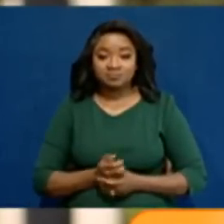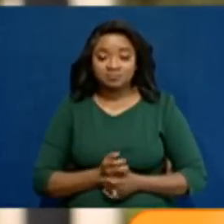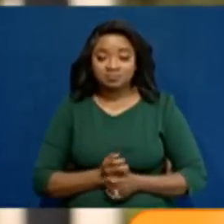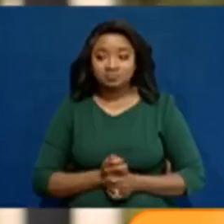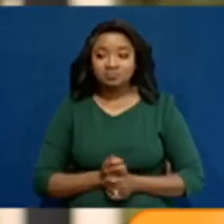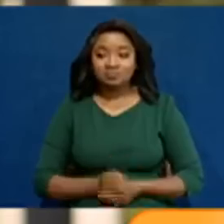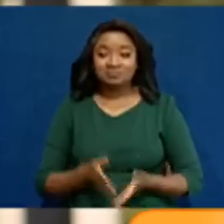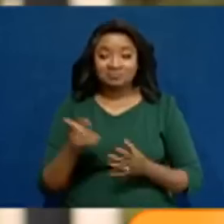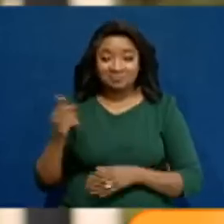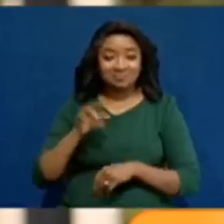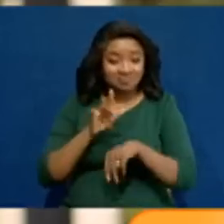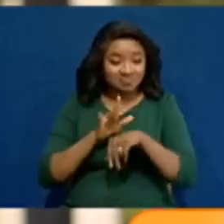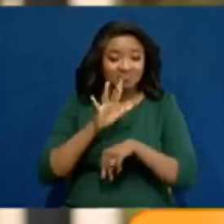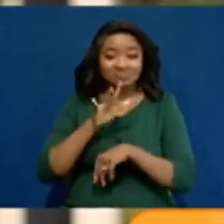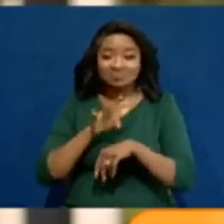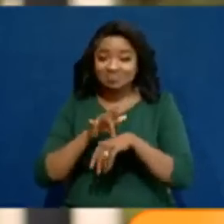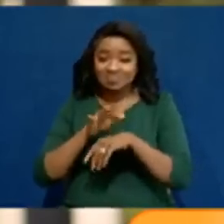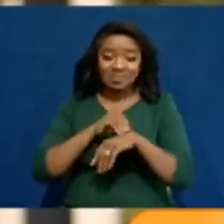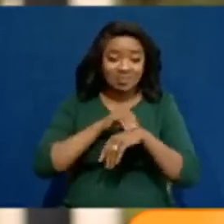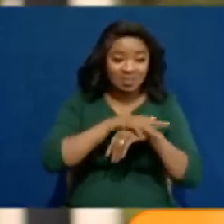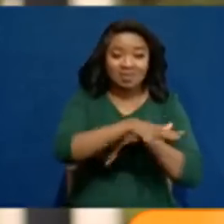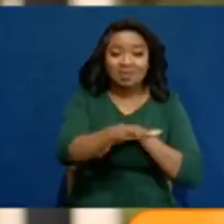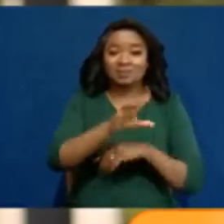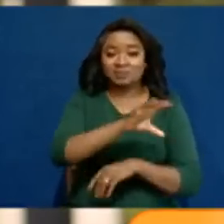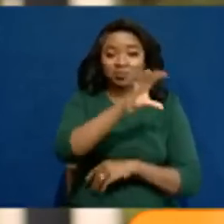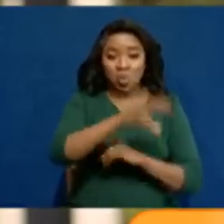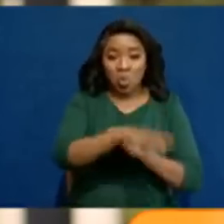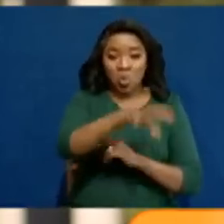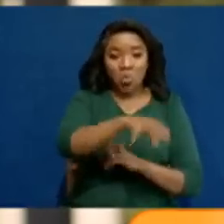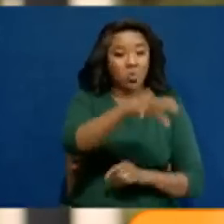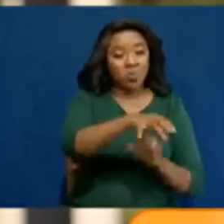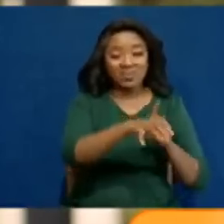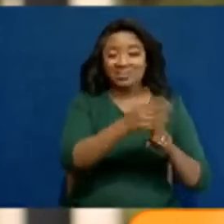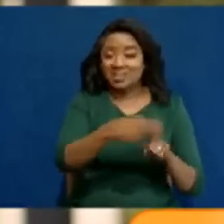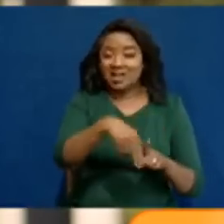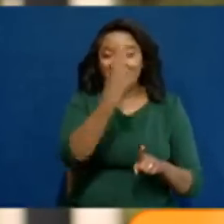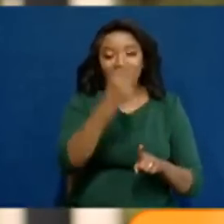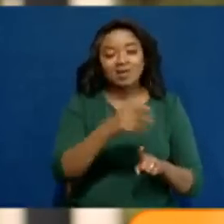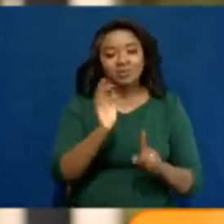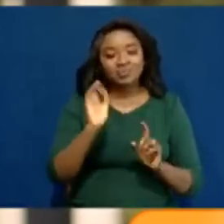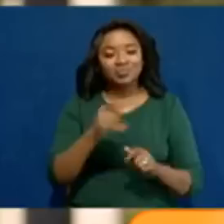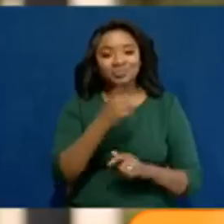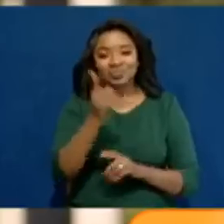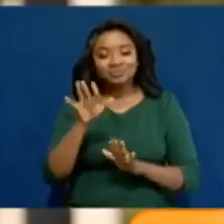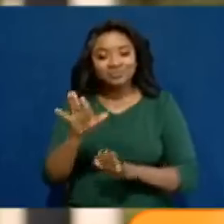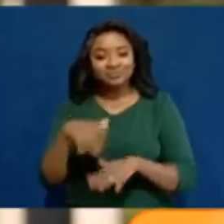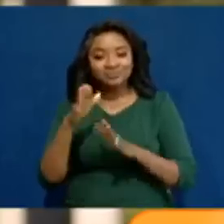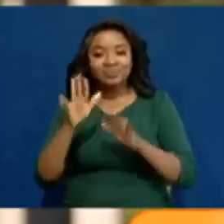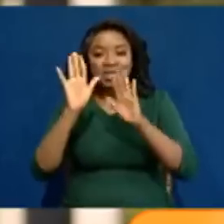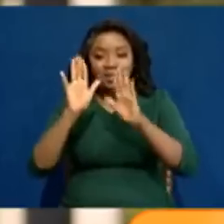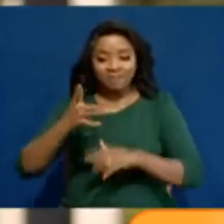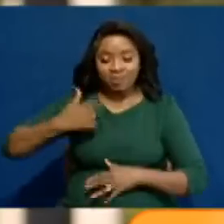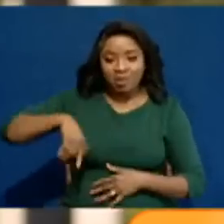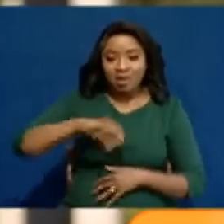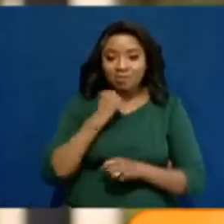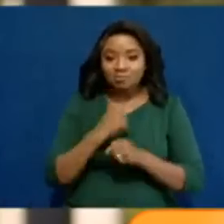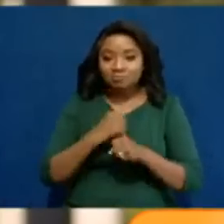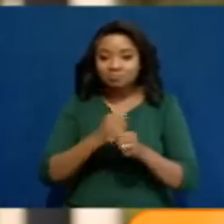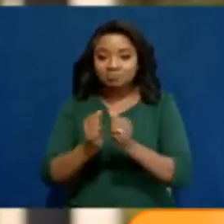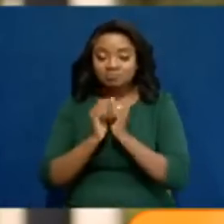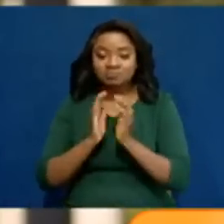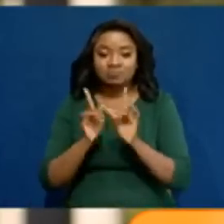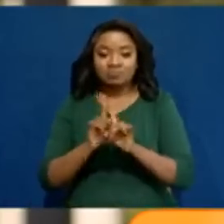DRC Congo. WHO says this could be a public health emergency of great concern, calling for concerted efforts from African